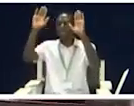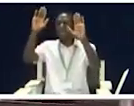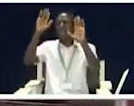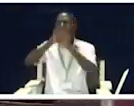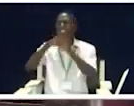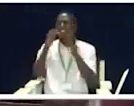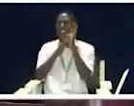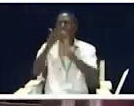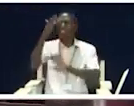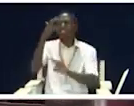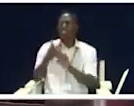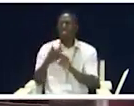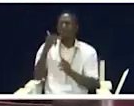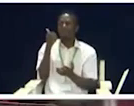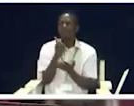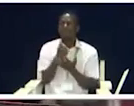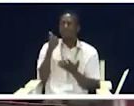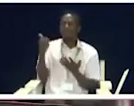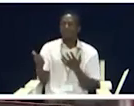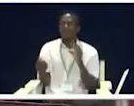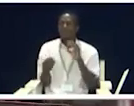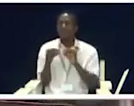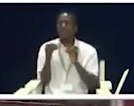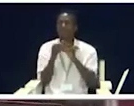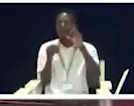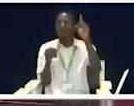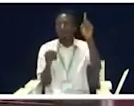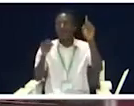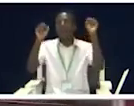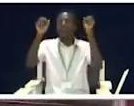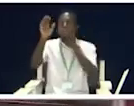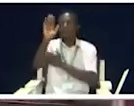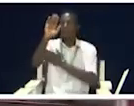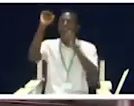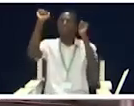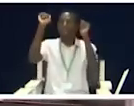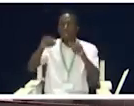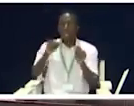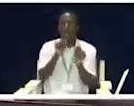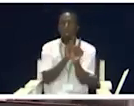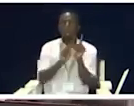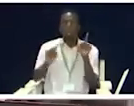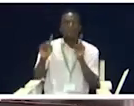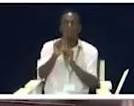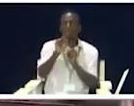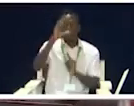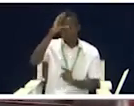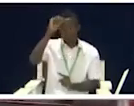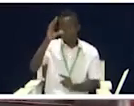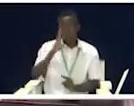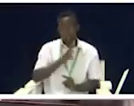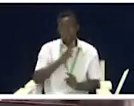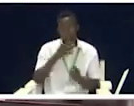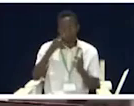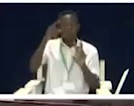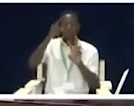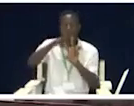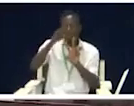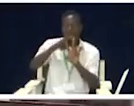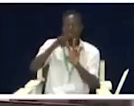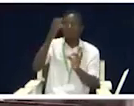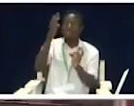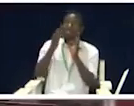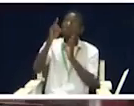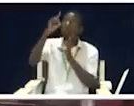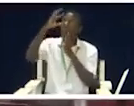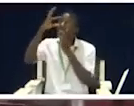Jesus. Number one, God can bypass man. Number two, if he decides to include man,